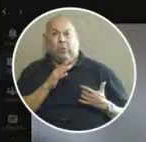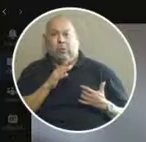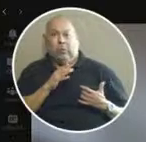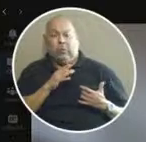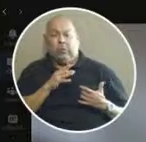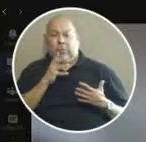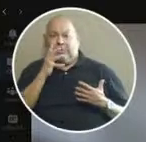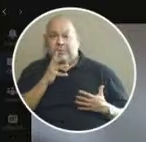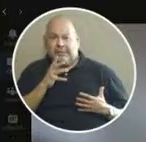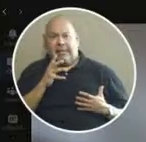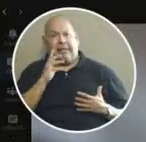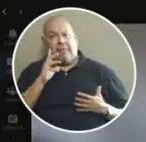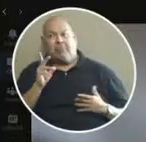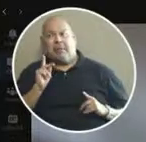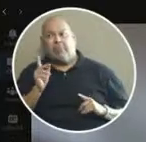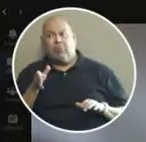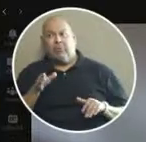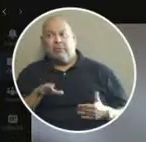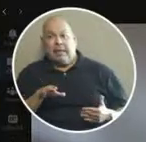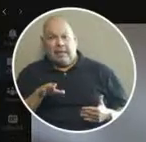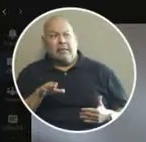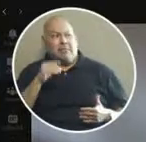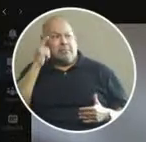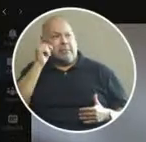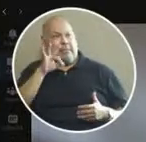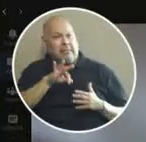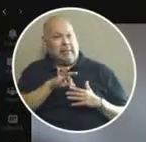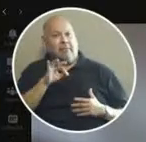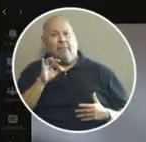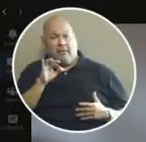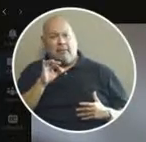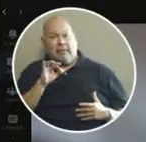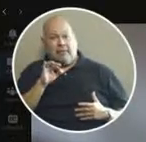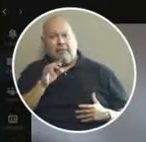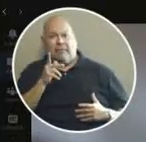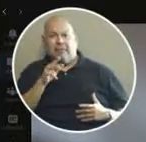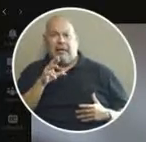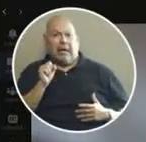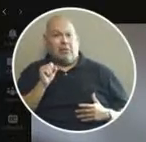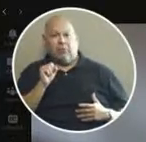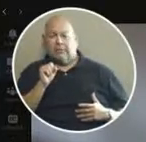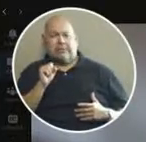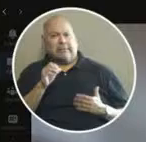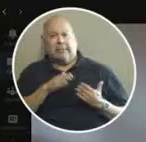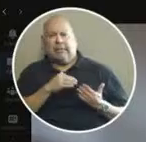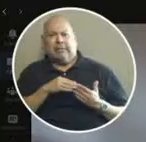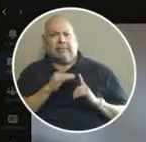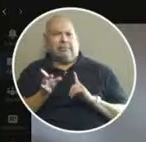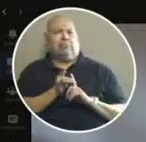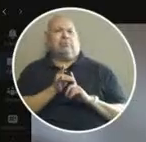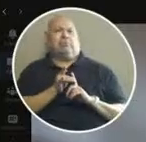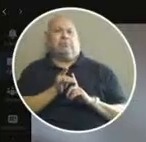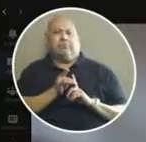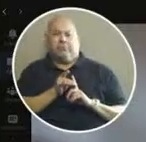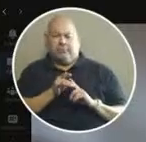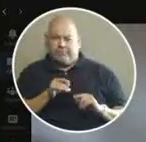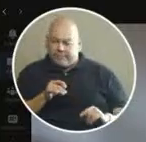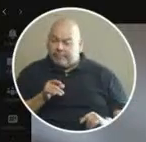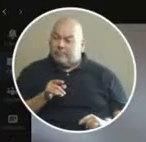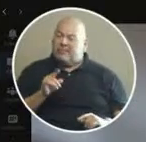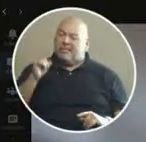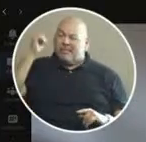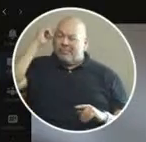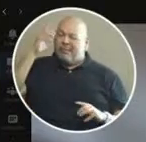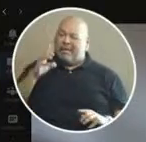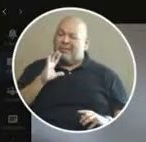and very sad, of individuals dying because that virus is brought back into the household. The biggest thing, I